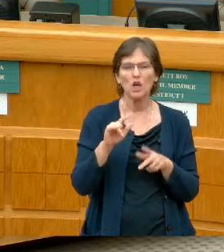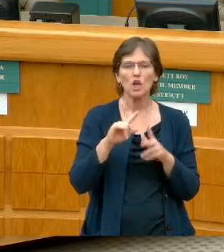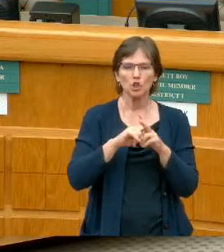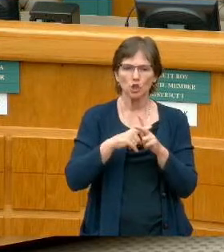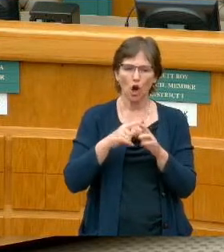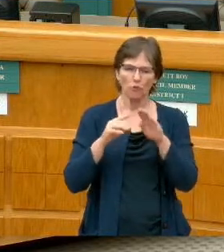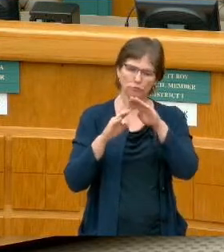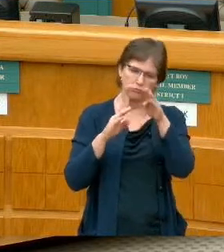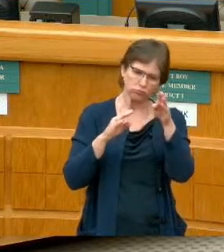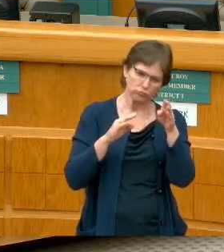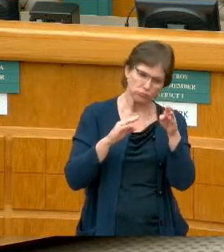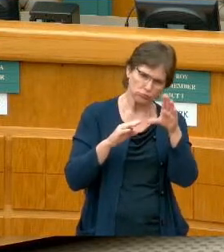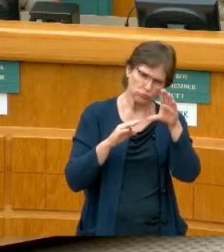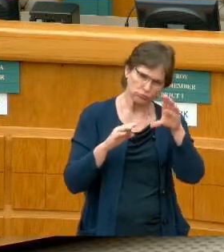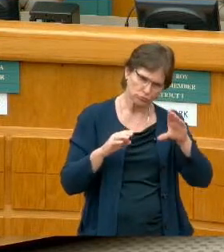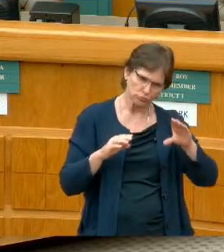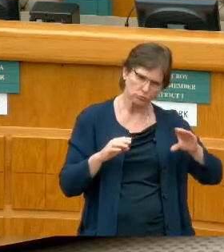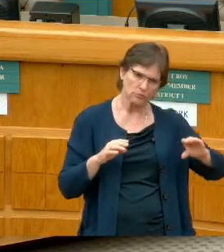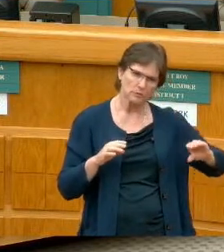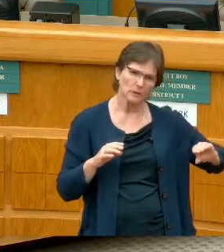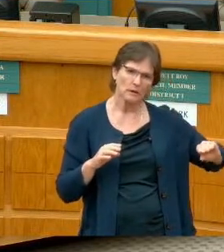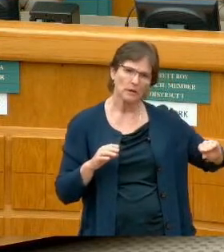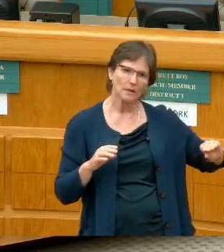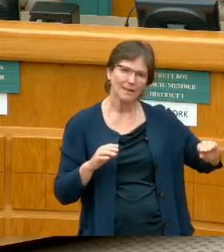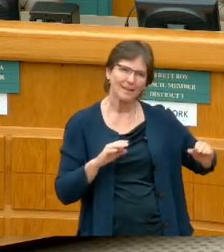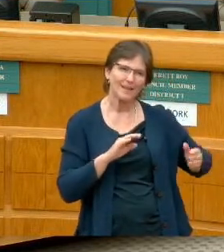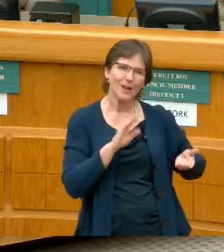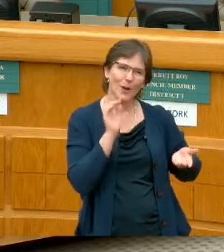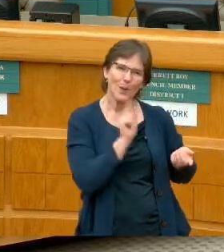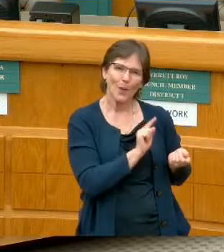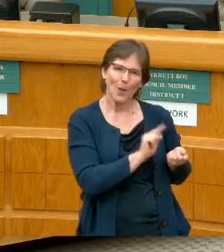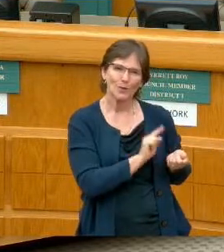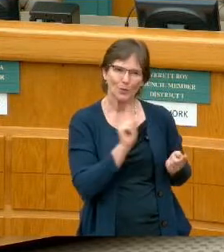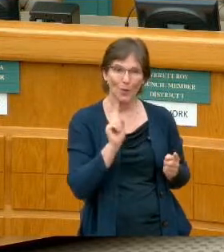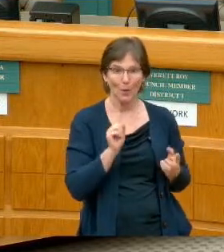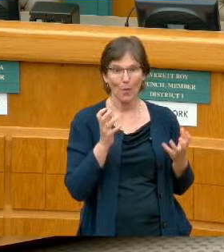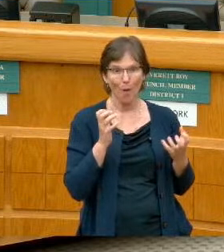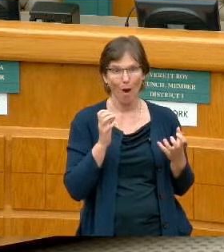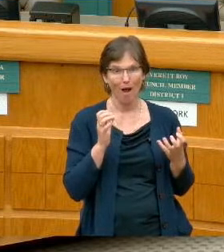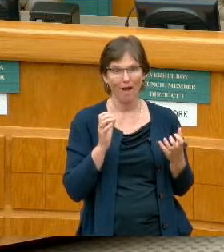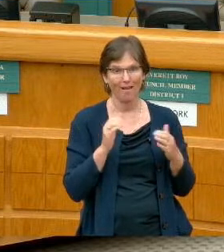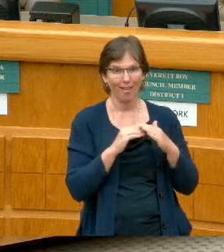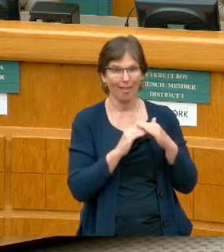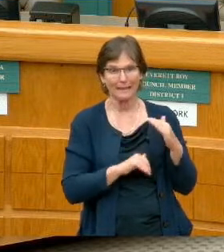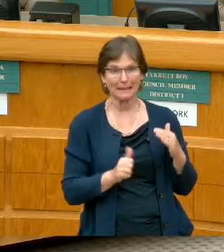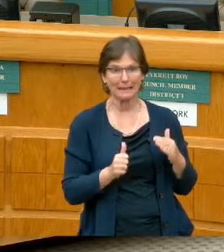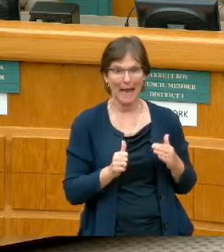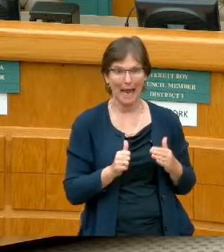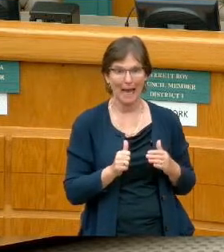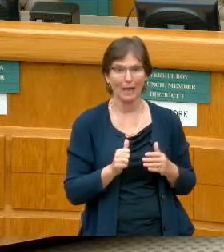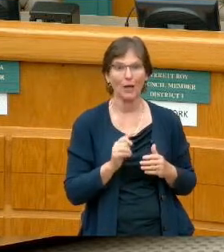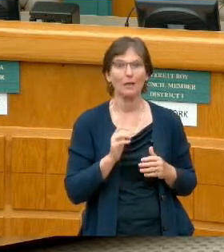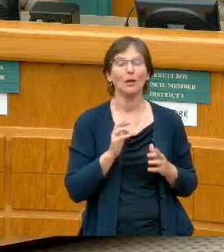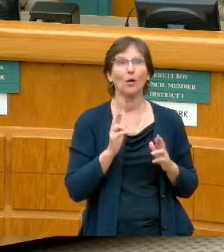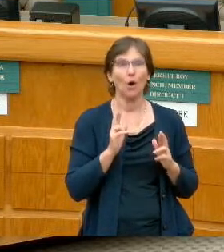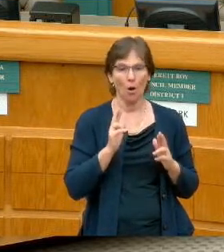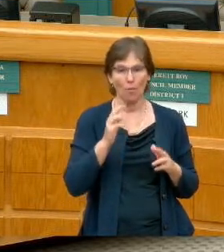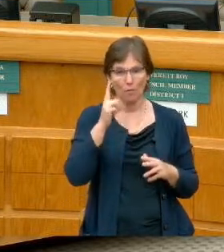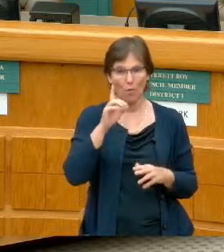trending downward, and we're slowly but surely getting down to where we want to be, single digits down to zero if